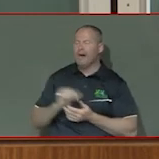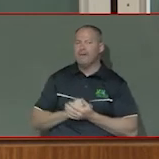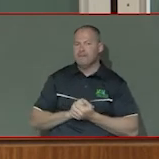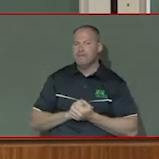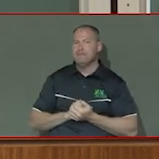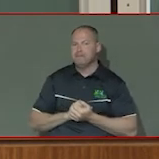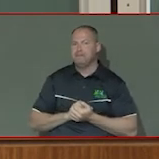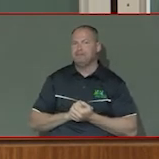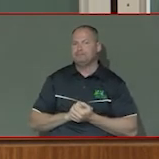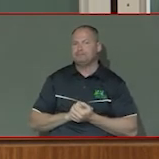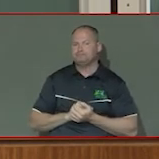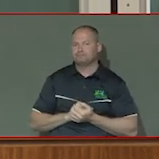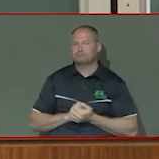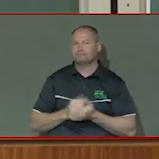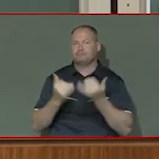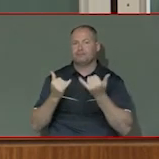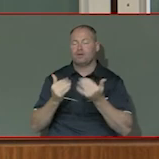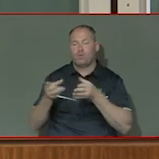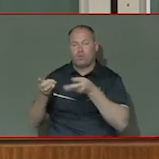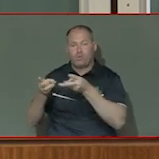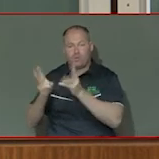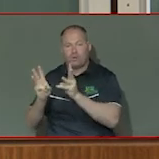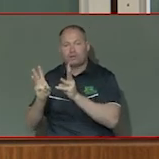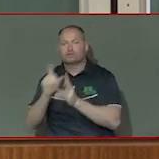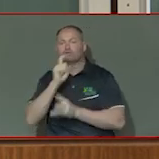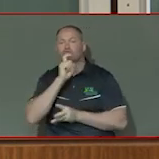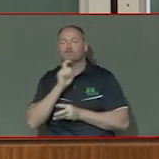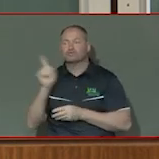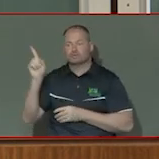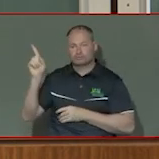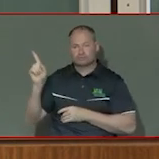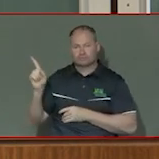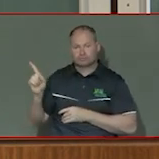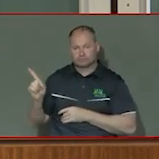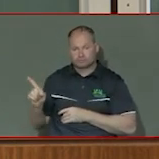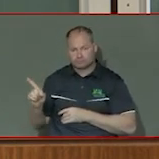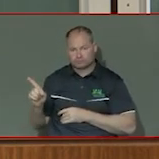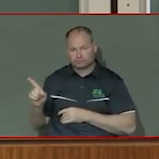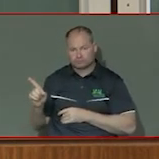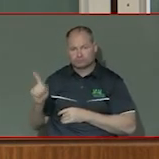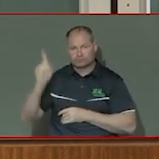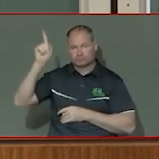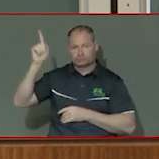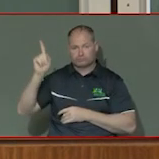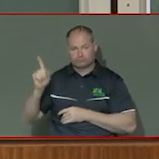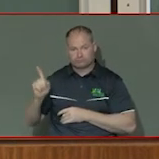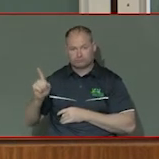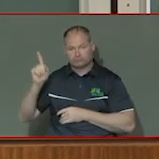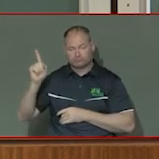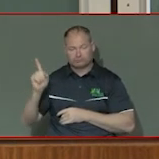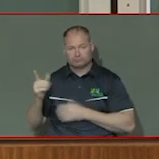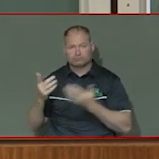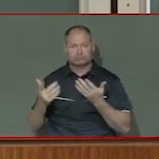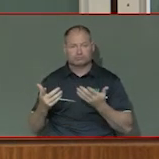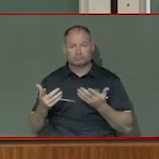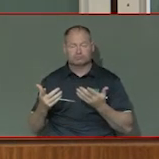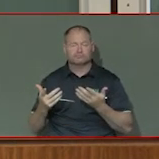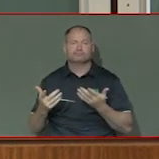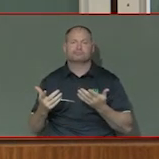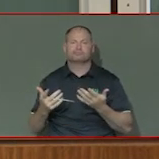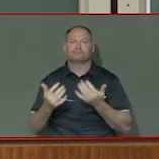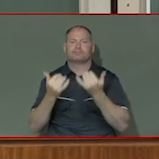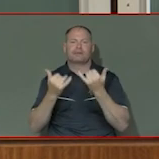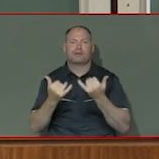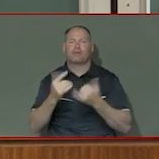people, whether you use 2 cos squared 36 degrees minus 1, or cos squared of 36 degrees minus sine squared of 36 degrees, or